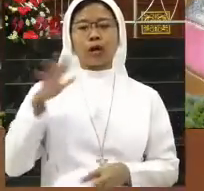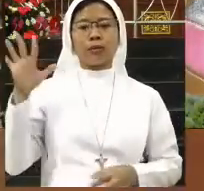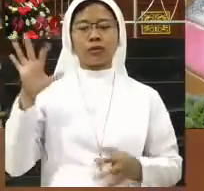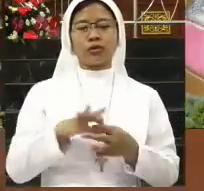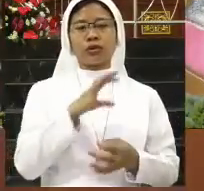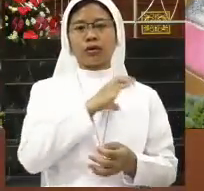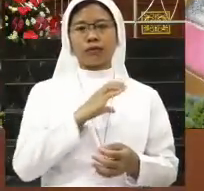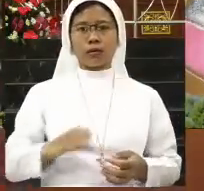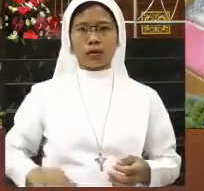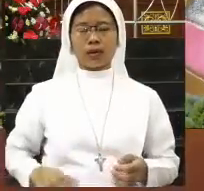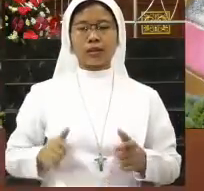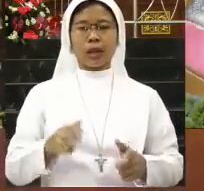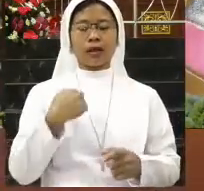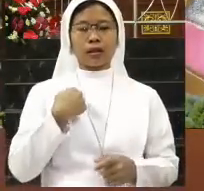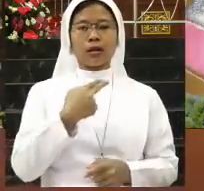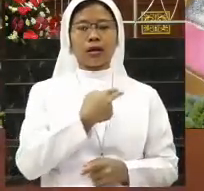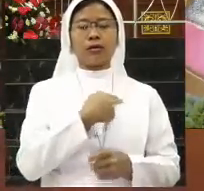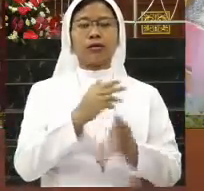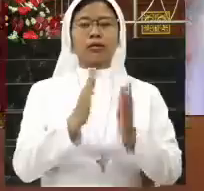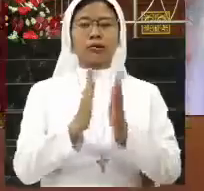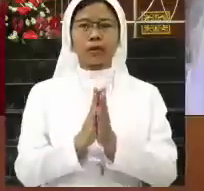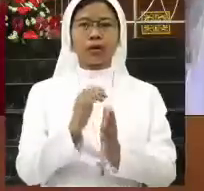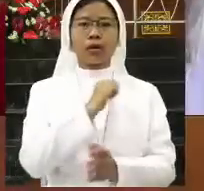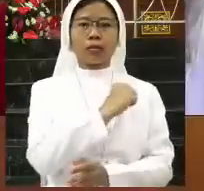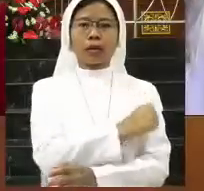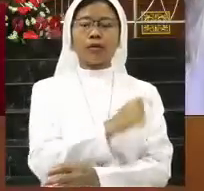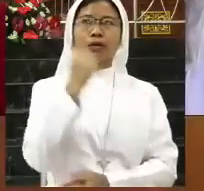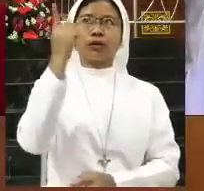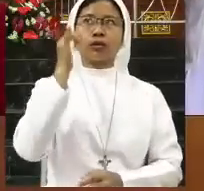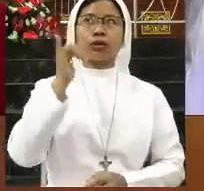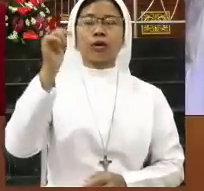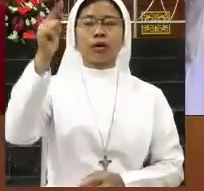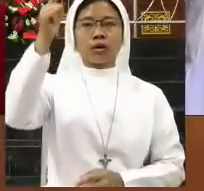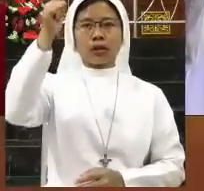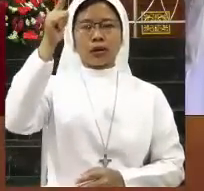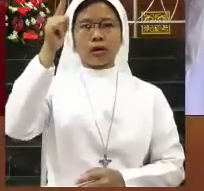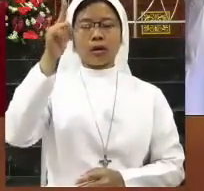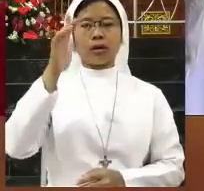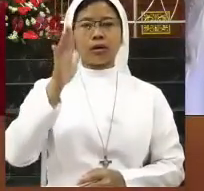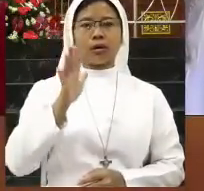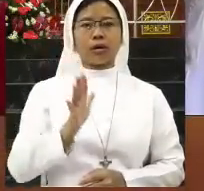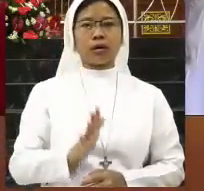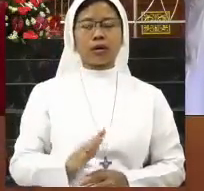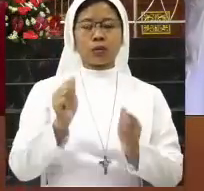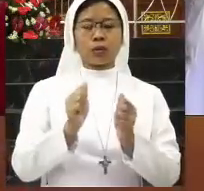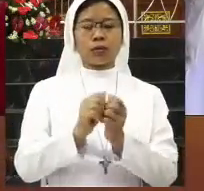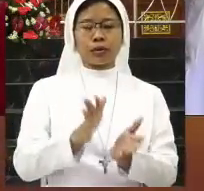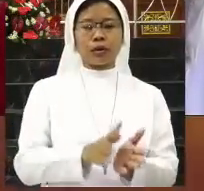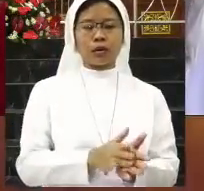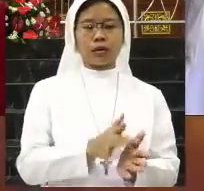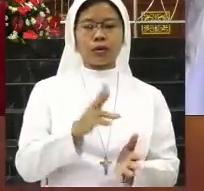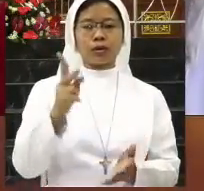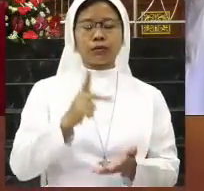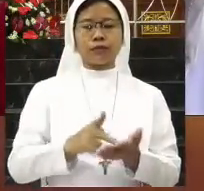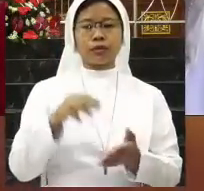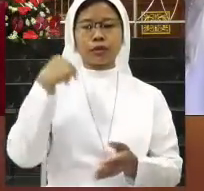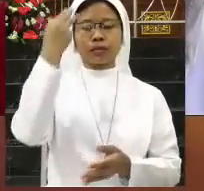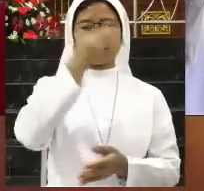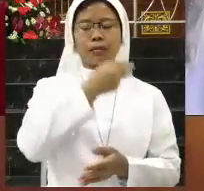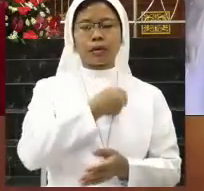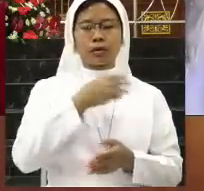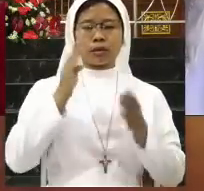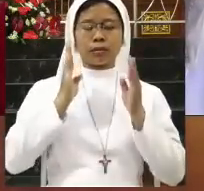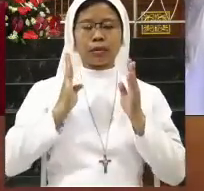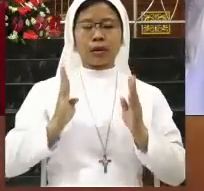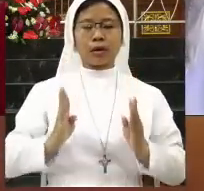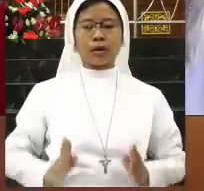Christi. Oremus, omnipotens Paterne Deus, qui gloriosae Virginis Matris Mariae corpus